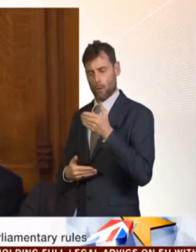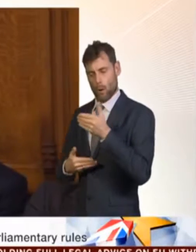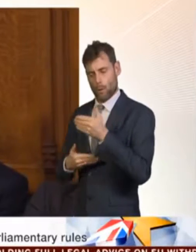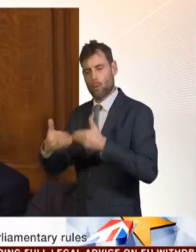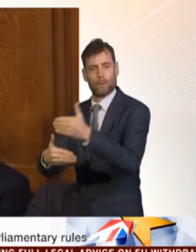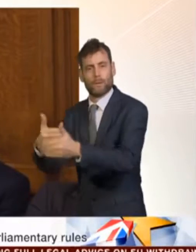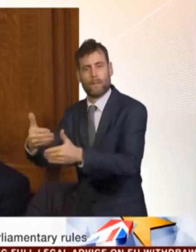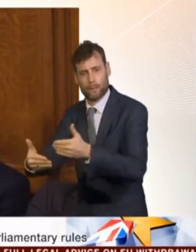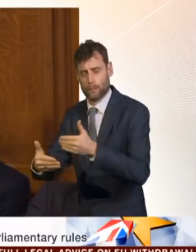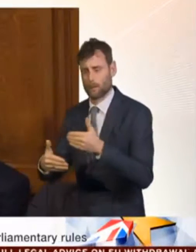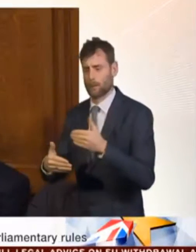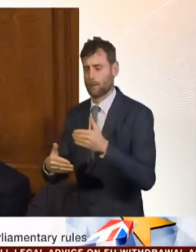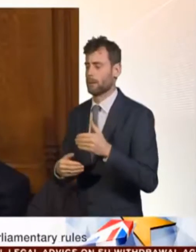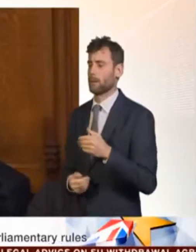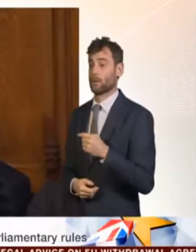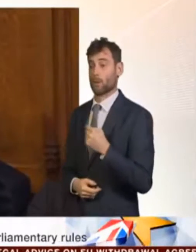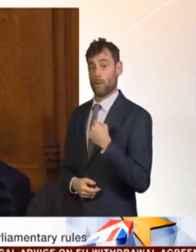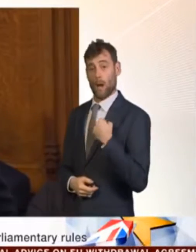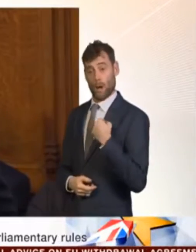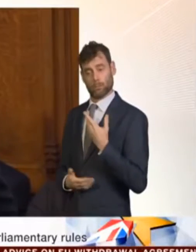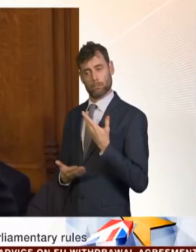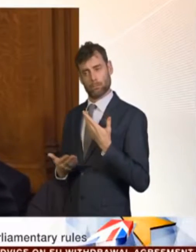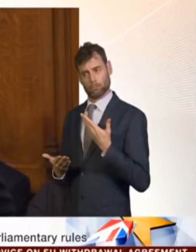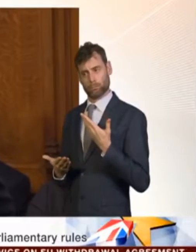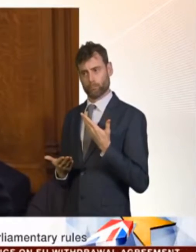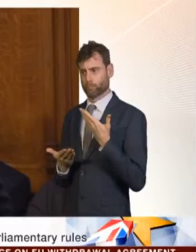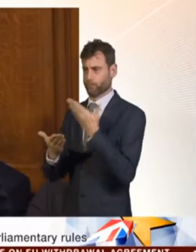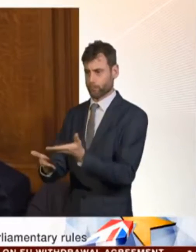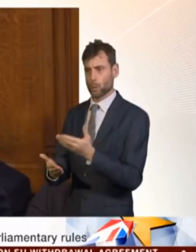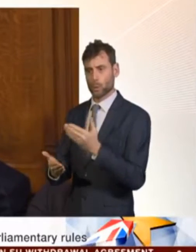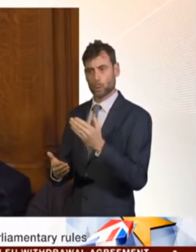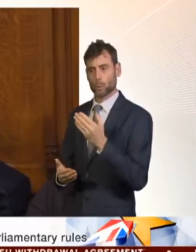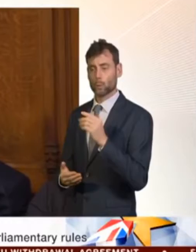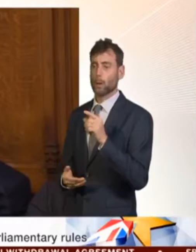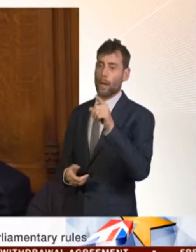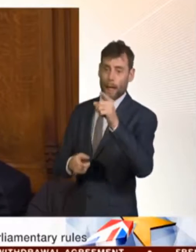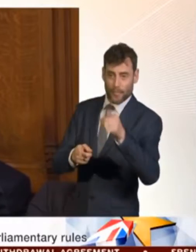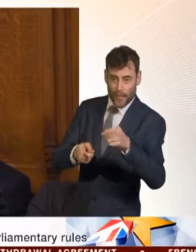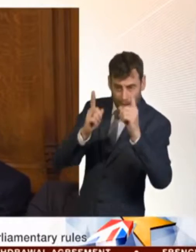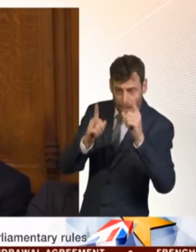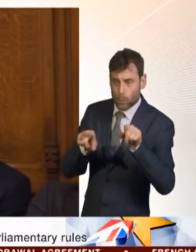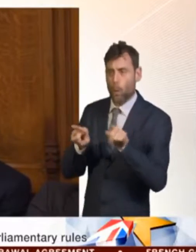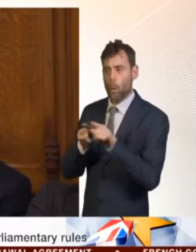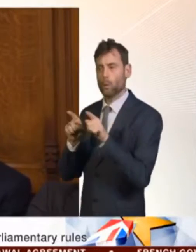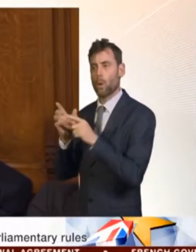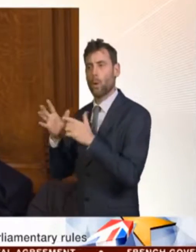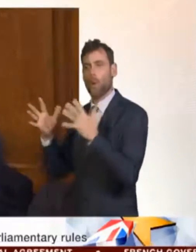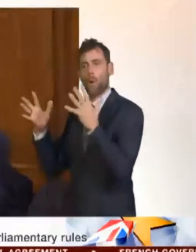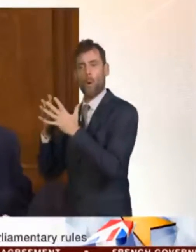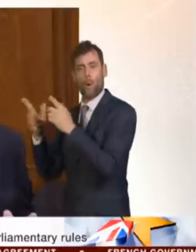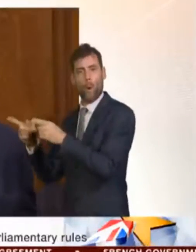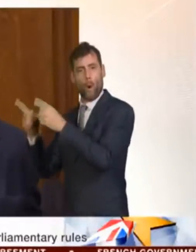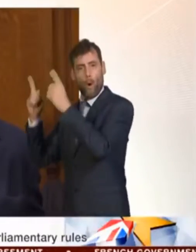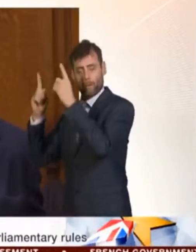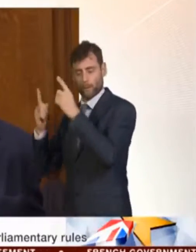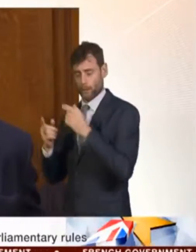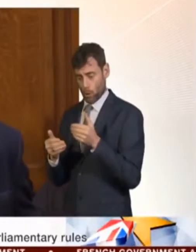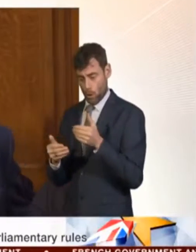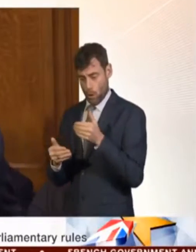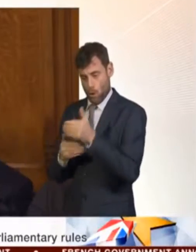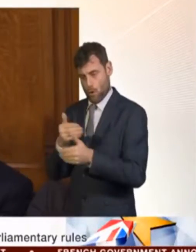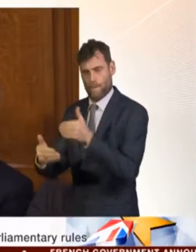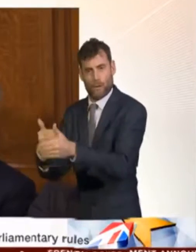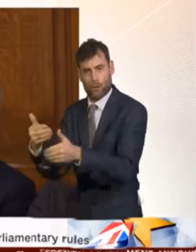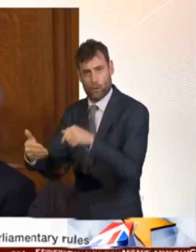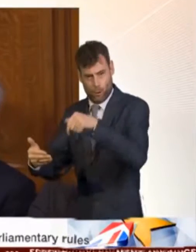the Leader of the House, and indeed to the law officers, that the question of conventions does turn